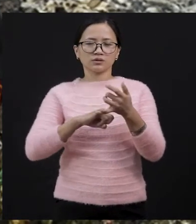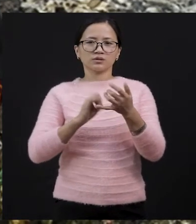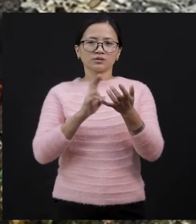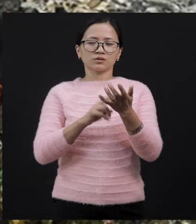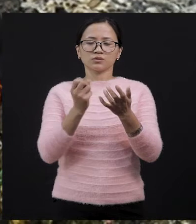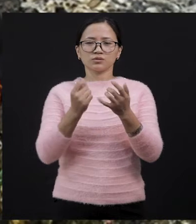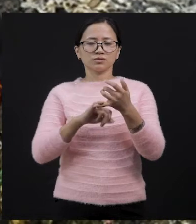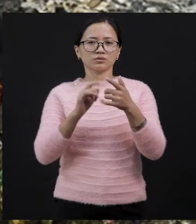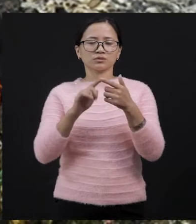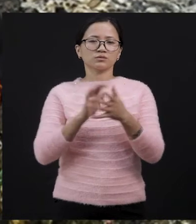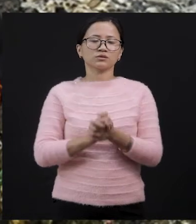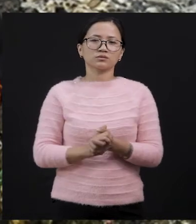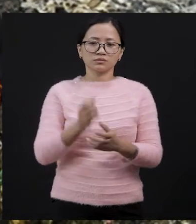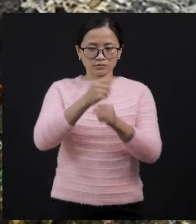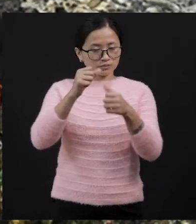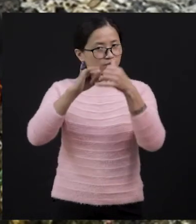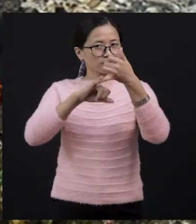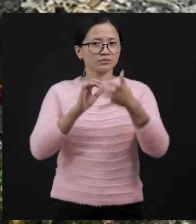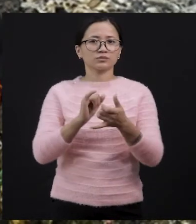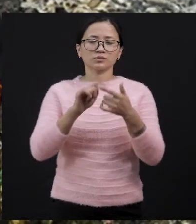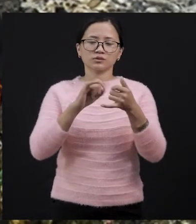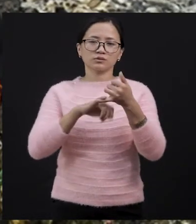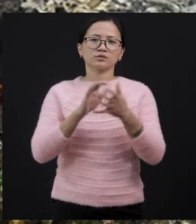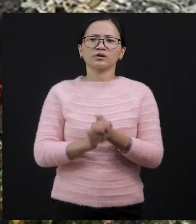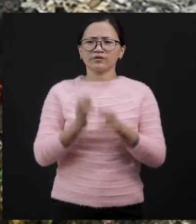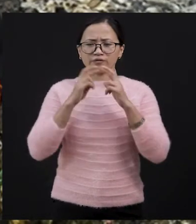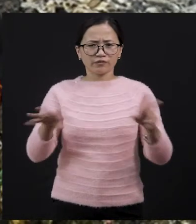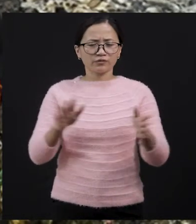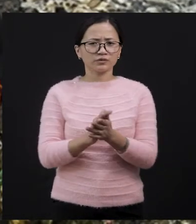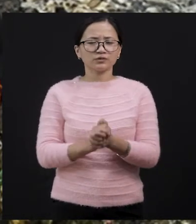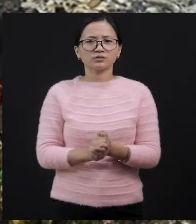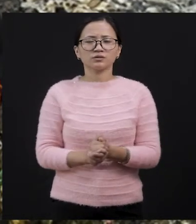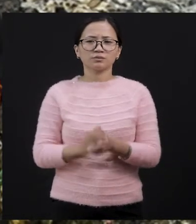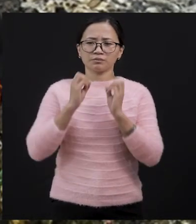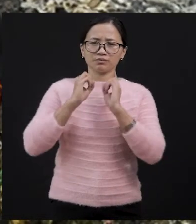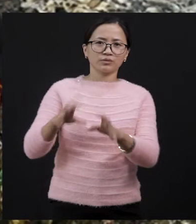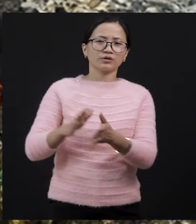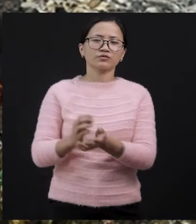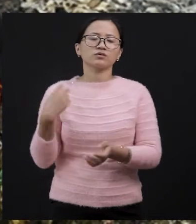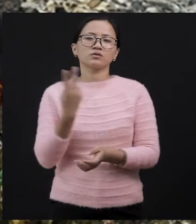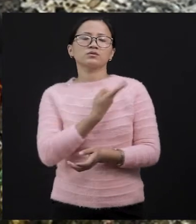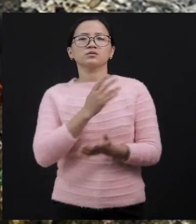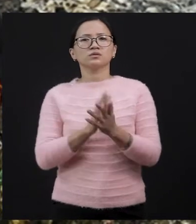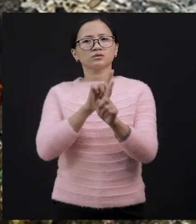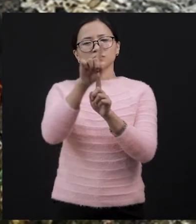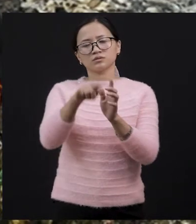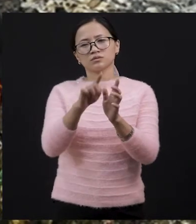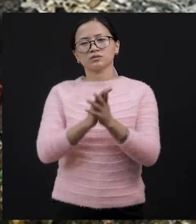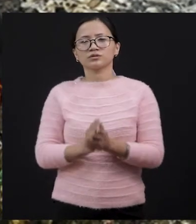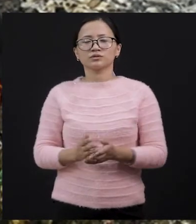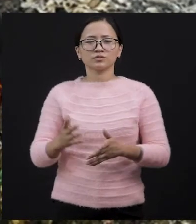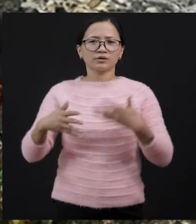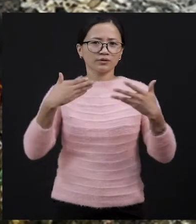That is a poisonous gas, which is going to be very harmful to us. It will